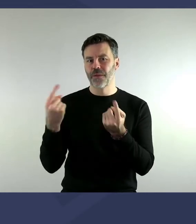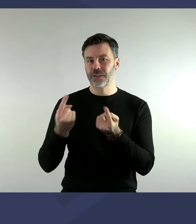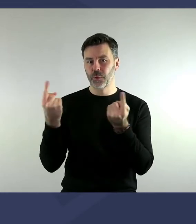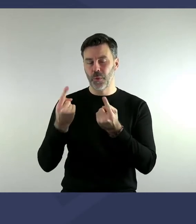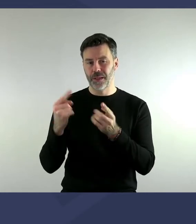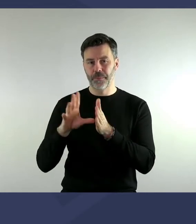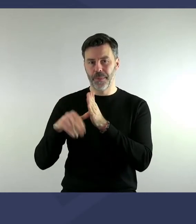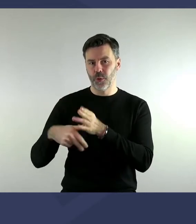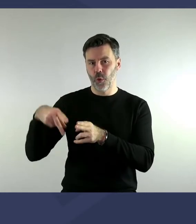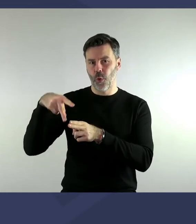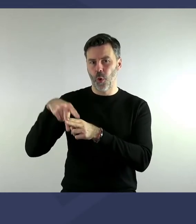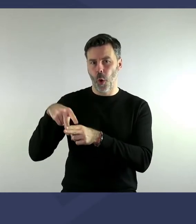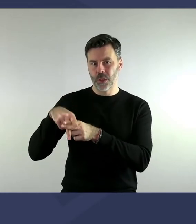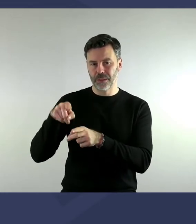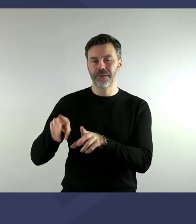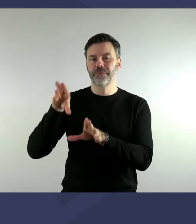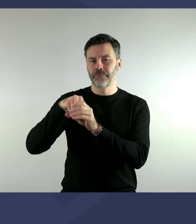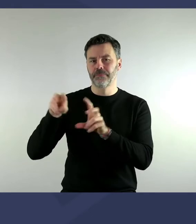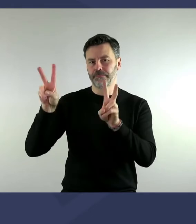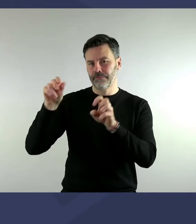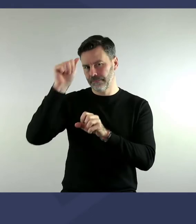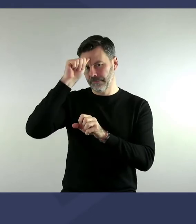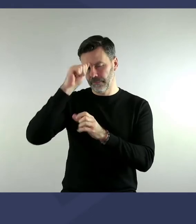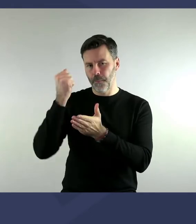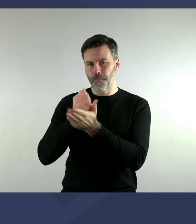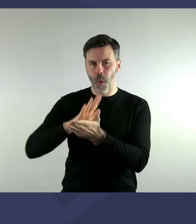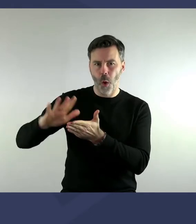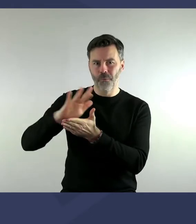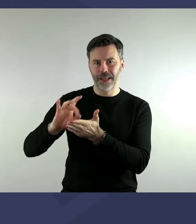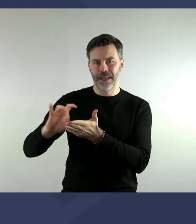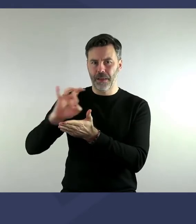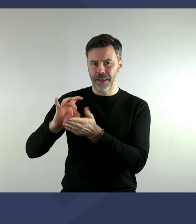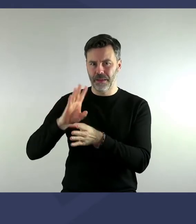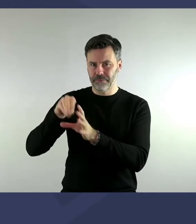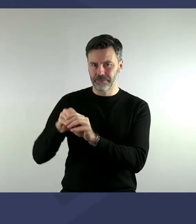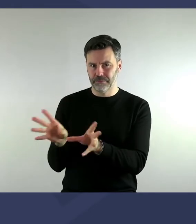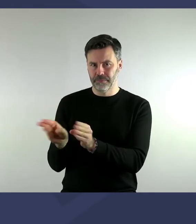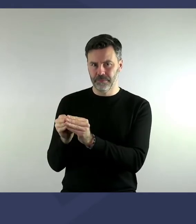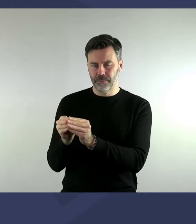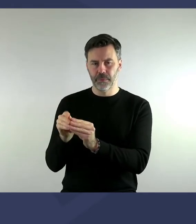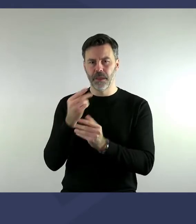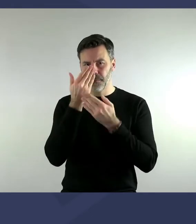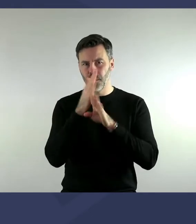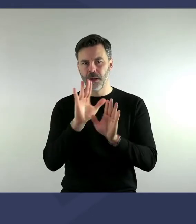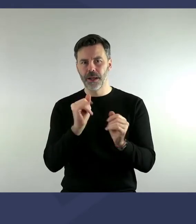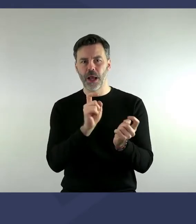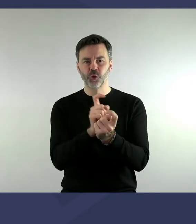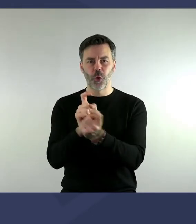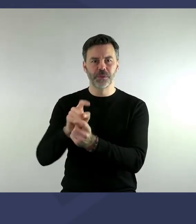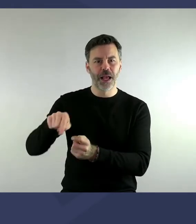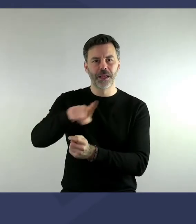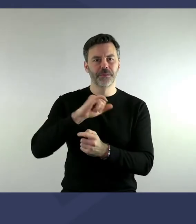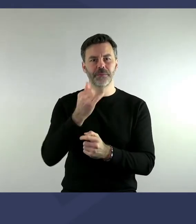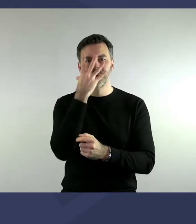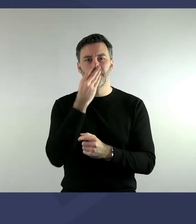of Konin, which is both the municipality and the county. And I'm going to show